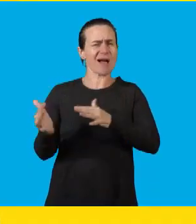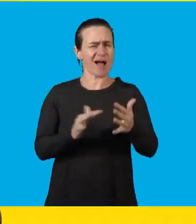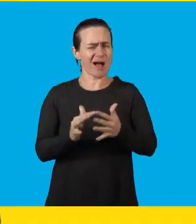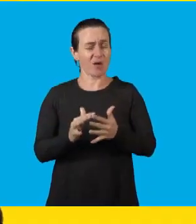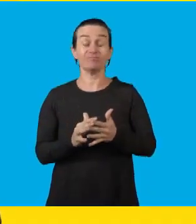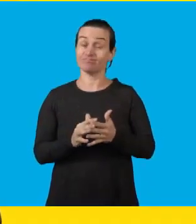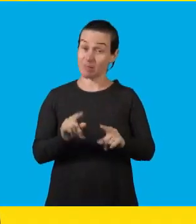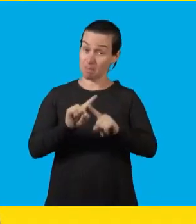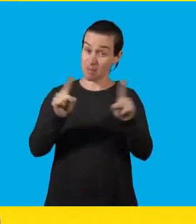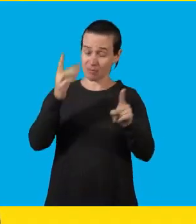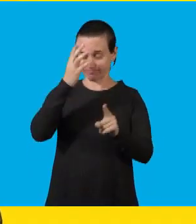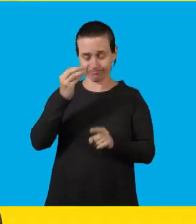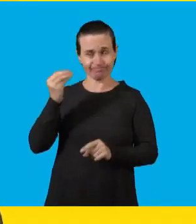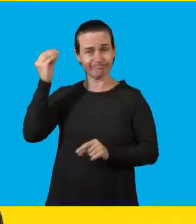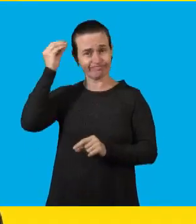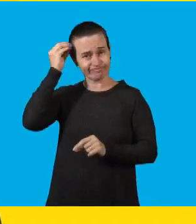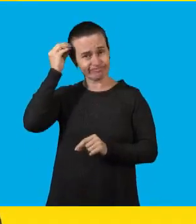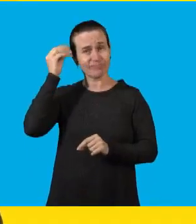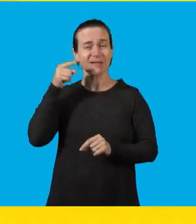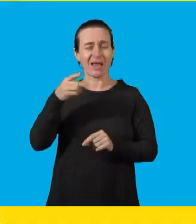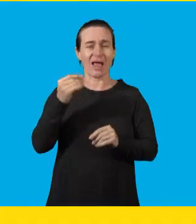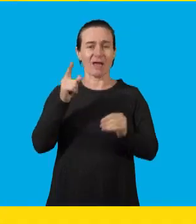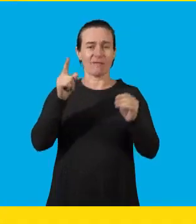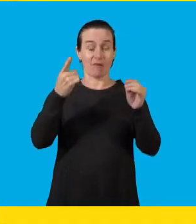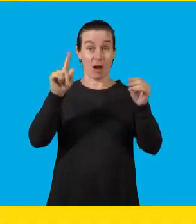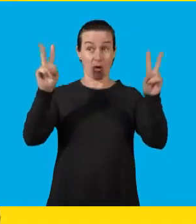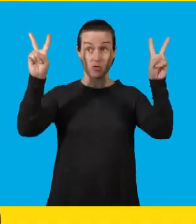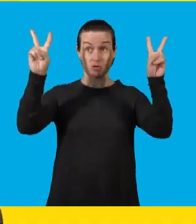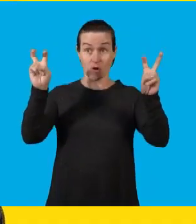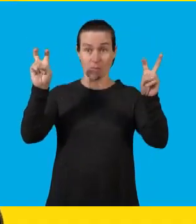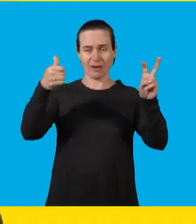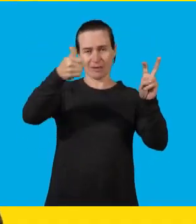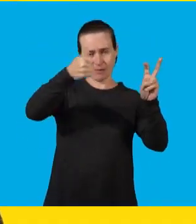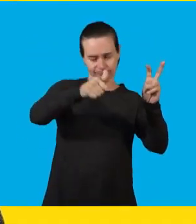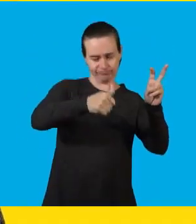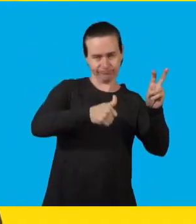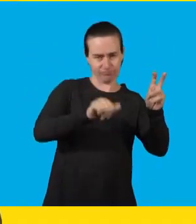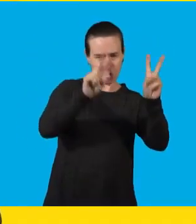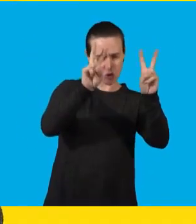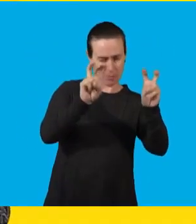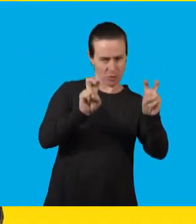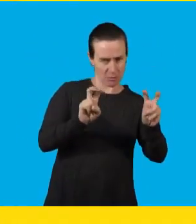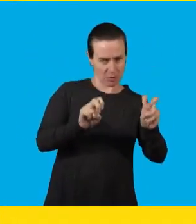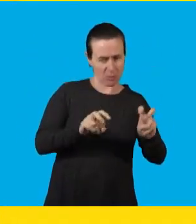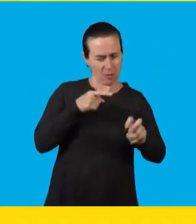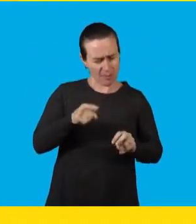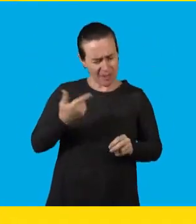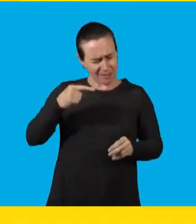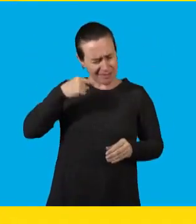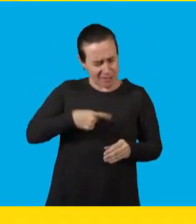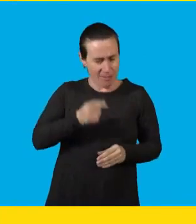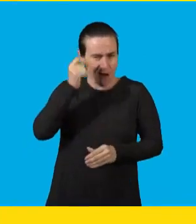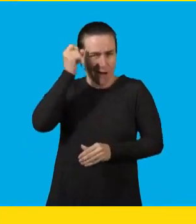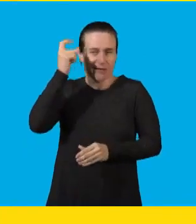War, please bear in mind that there are subtopics that are part of the Cold War that you have to know very,